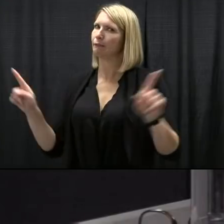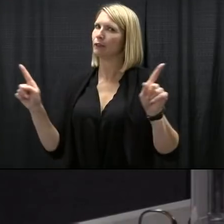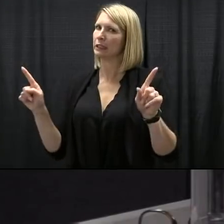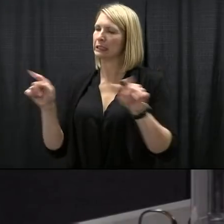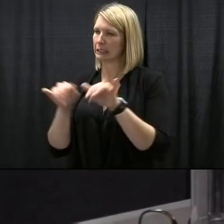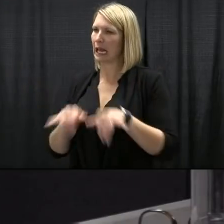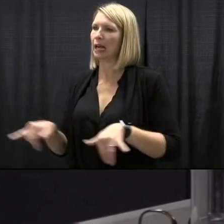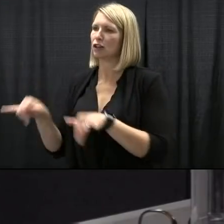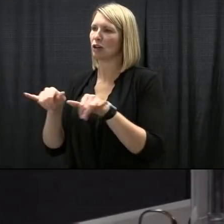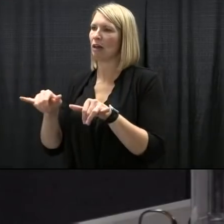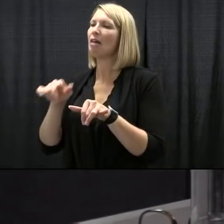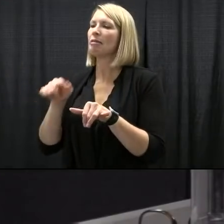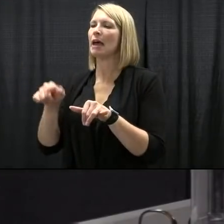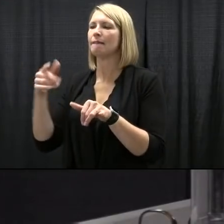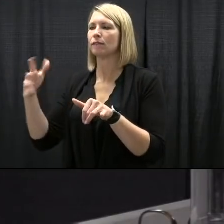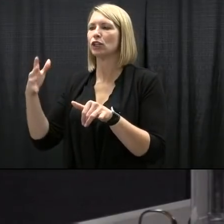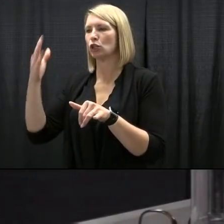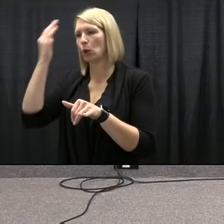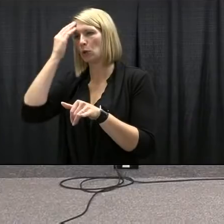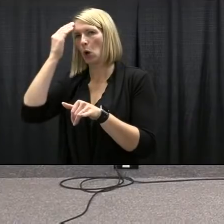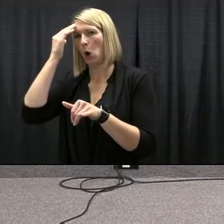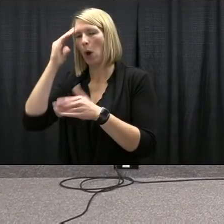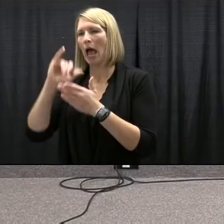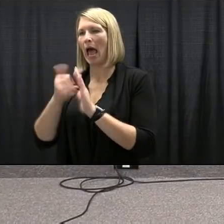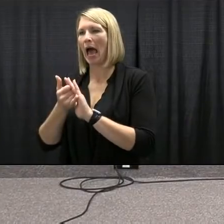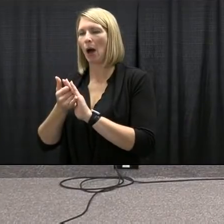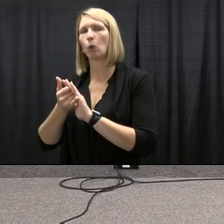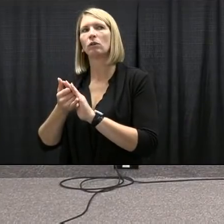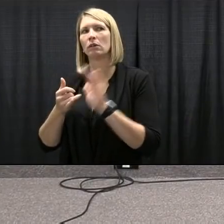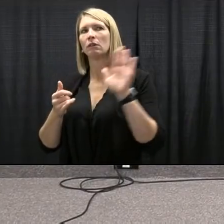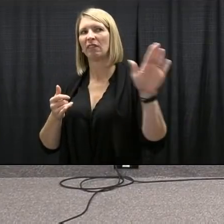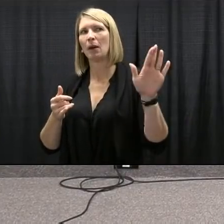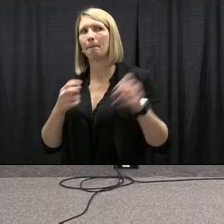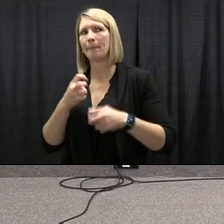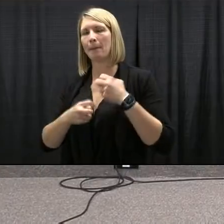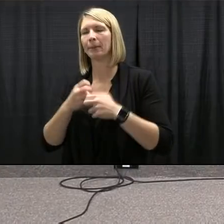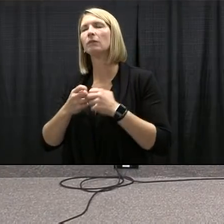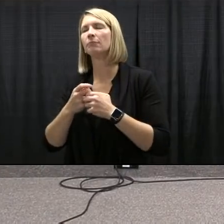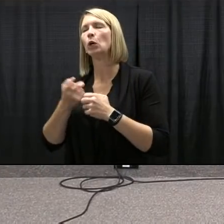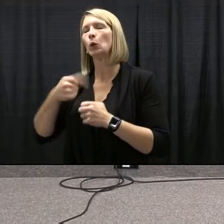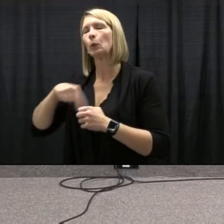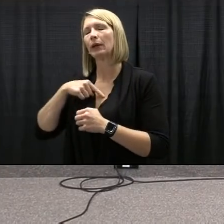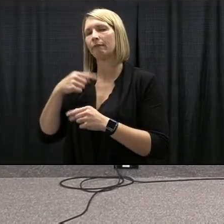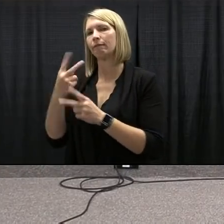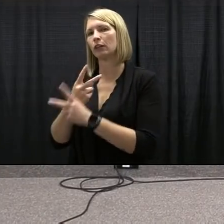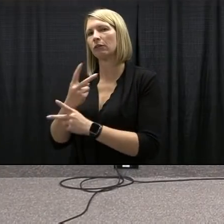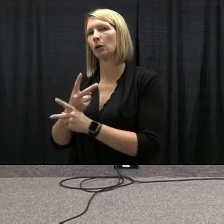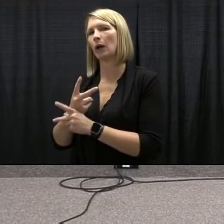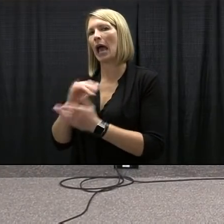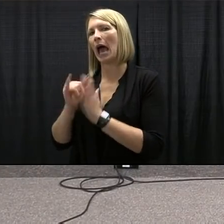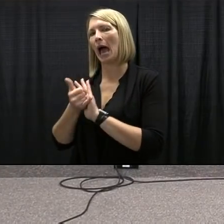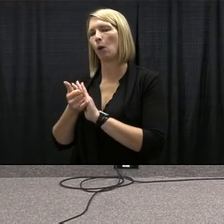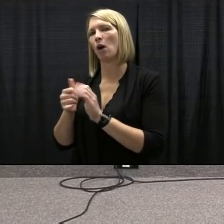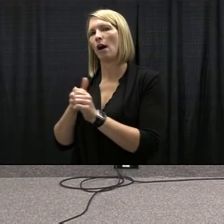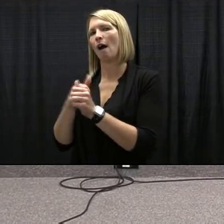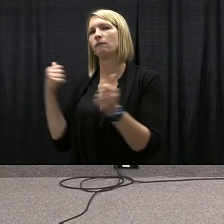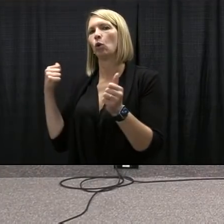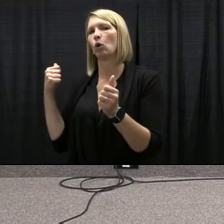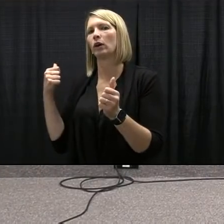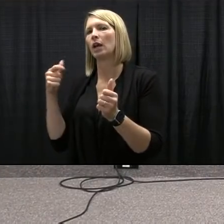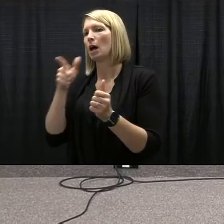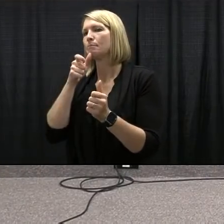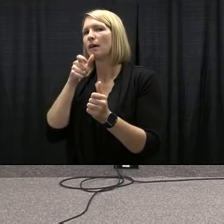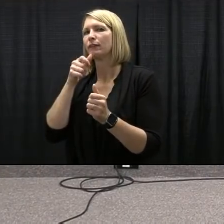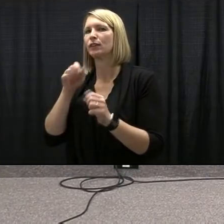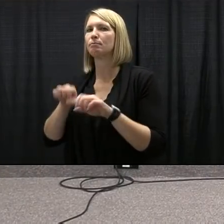And NILCHI is taking care of all of that. And I think that was, it's just safe to say, Minister, that part of choosing the Quebec model was so that we could have some of